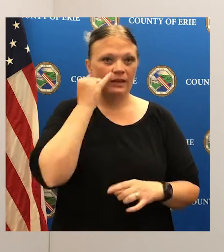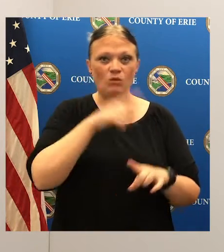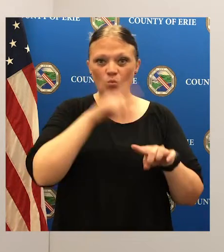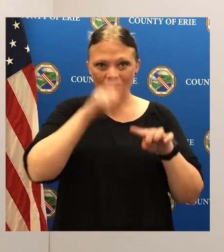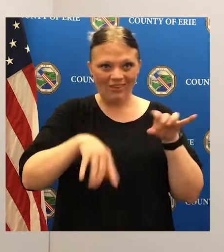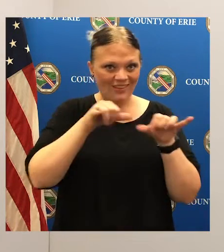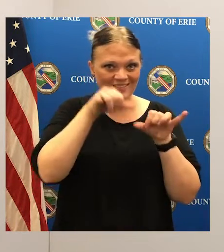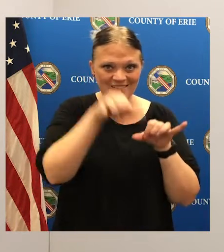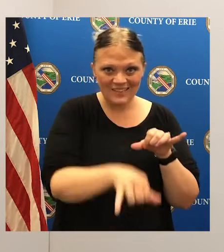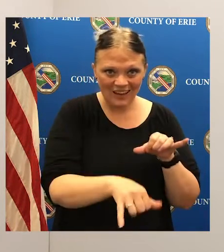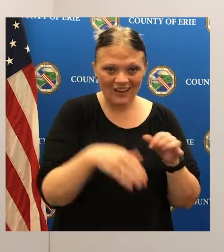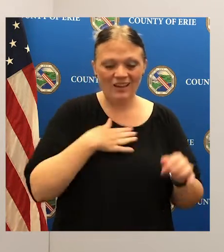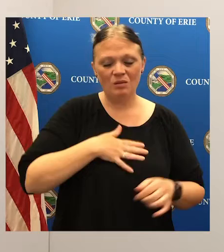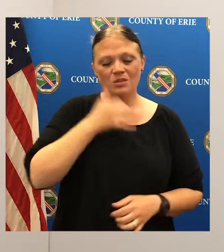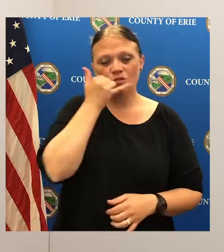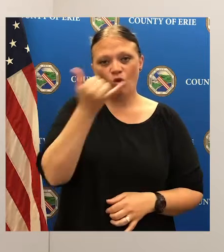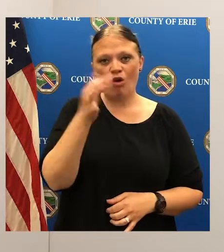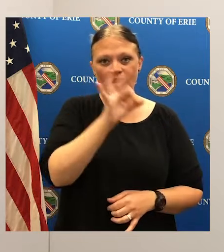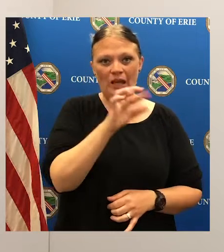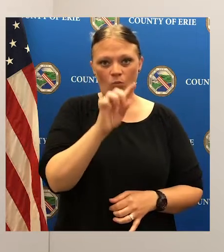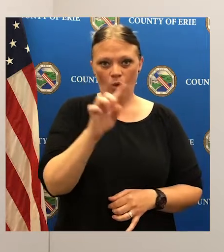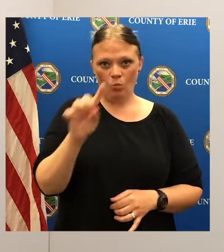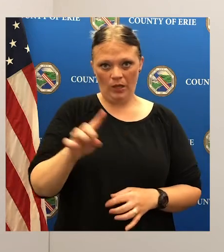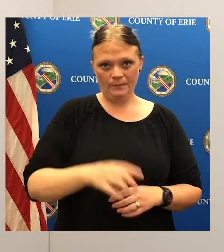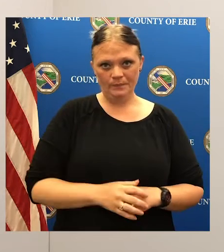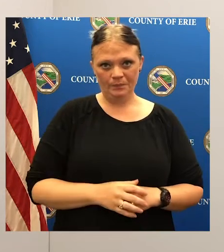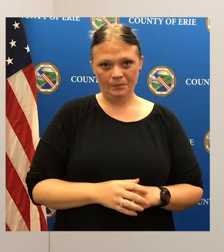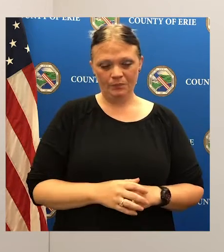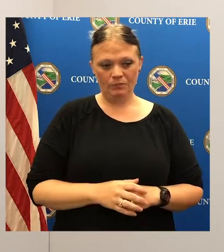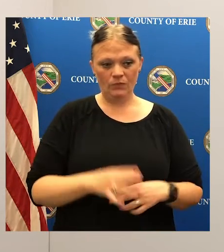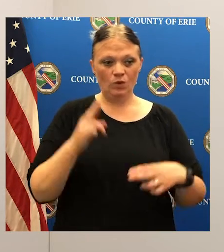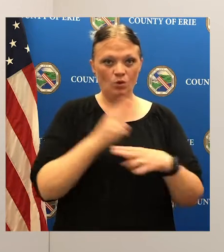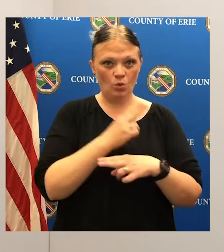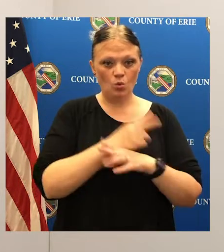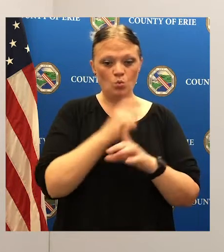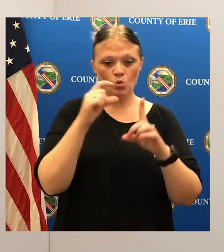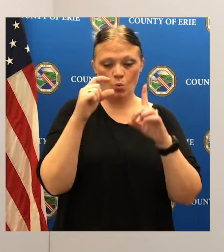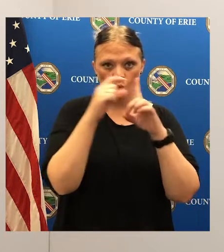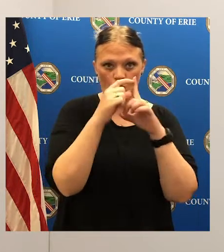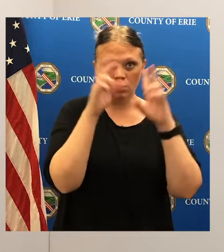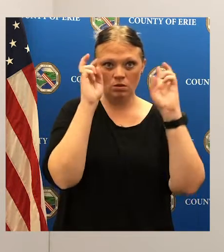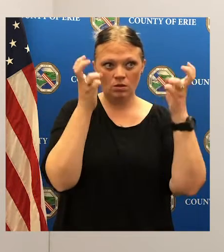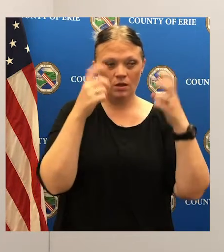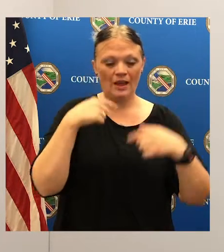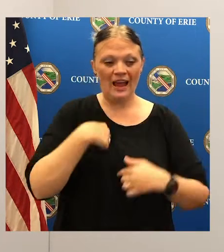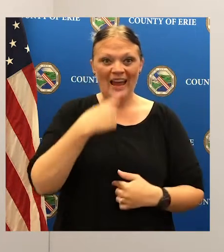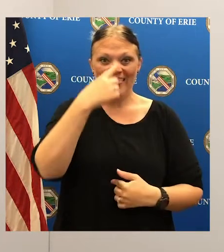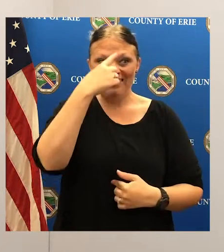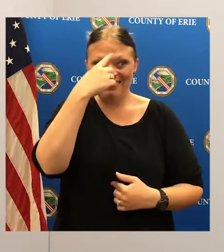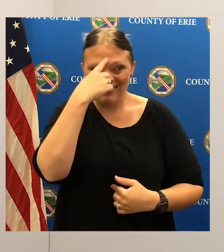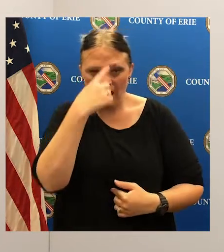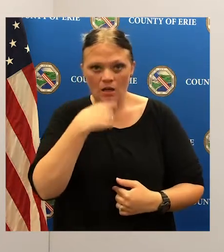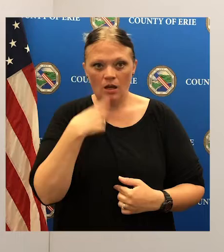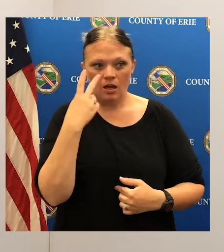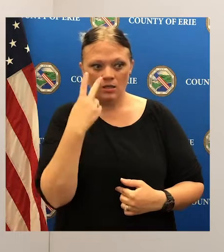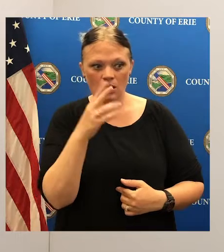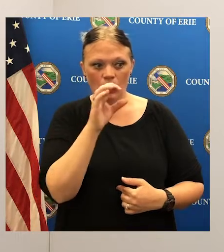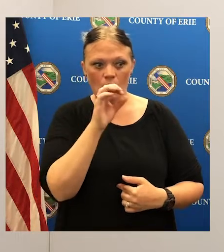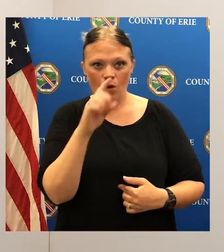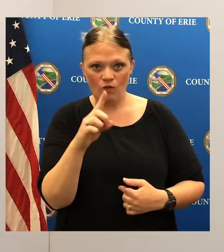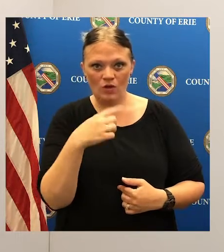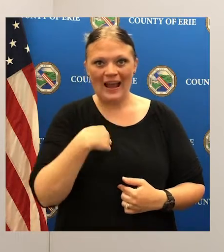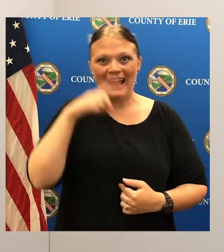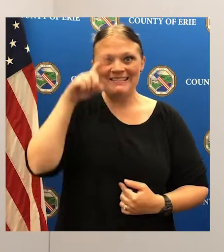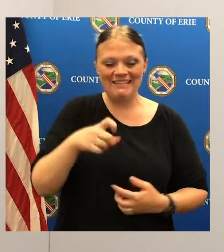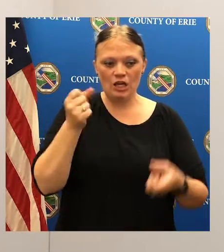are unable to stay with them, please call 911 and use these words. I think I see an overdose. I